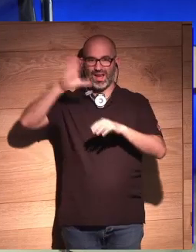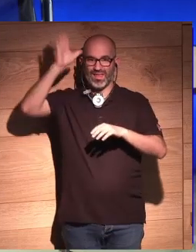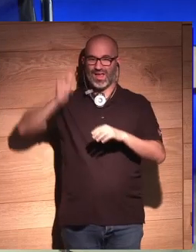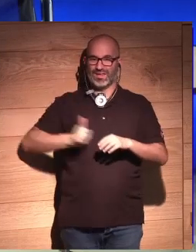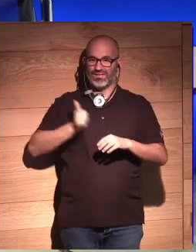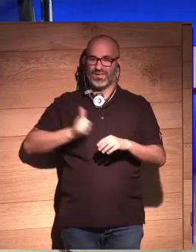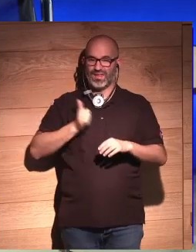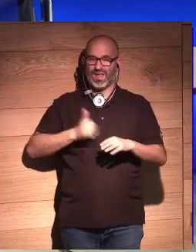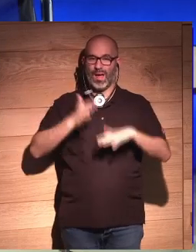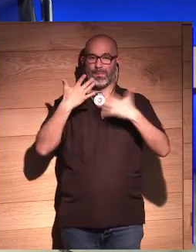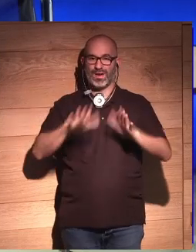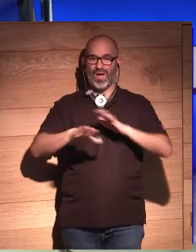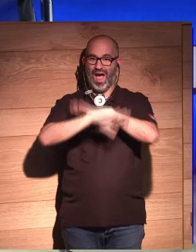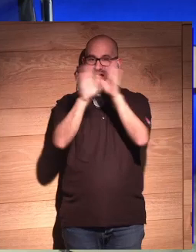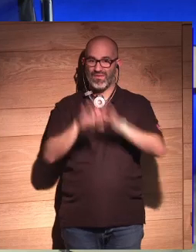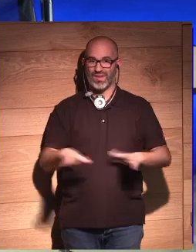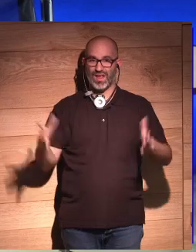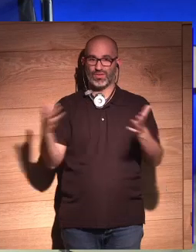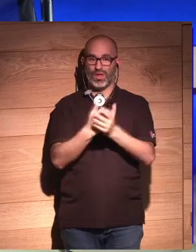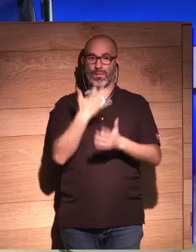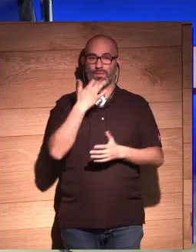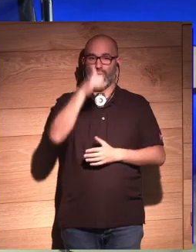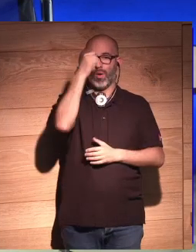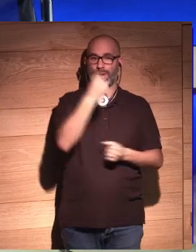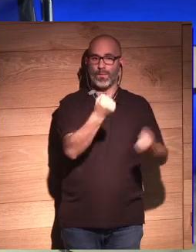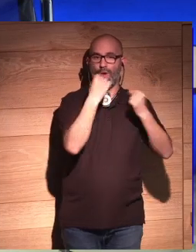are not in power,